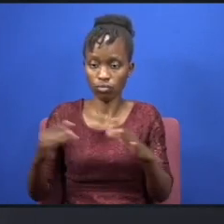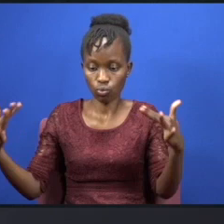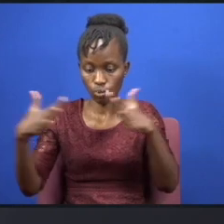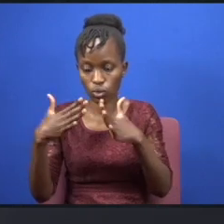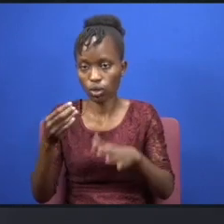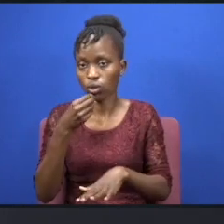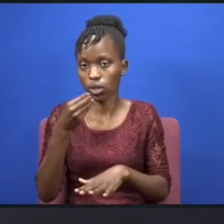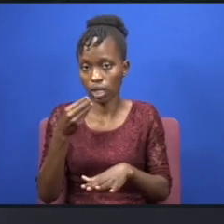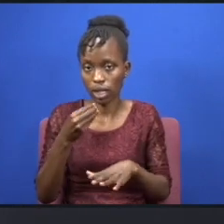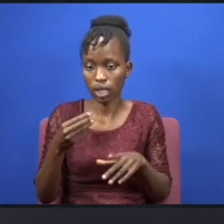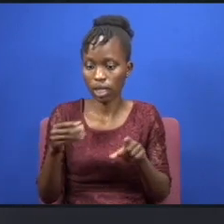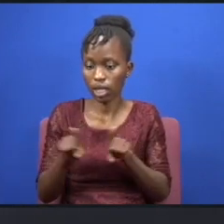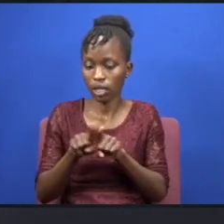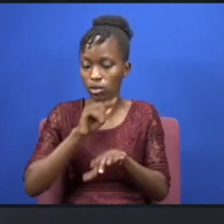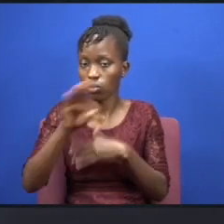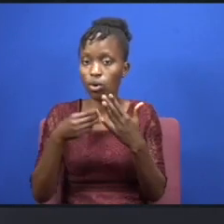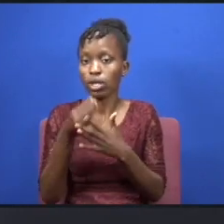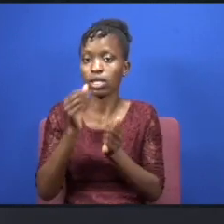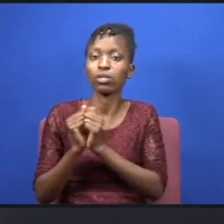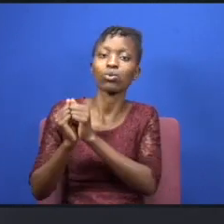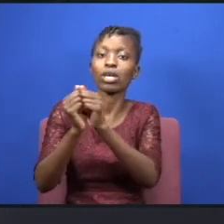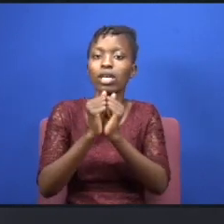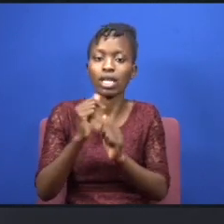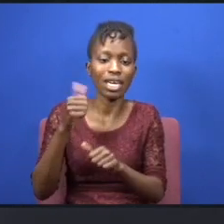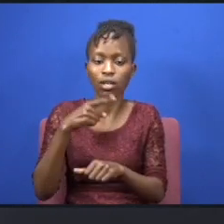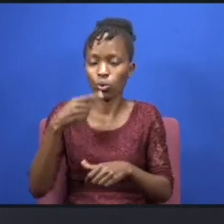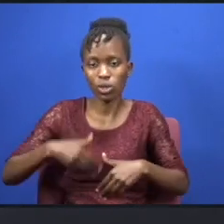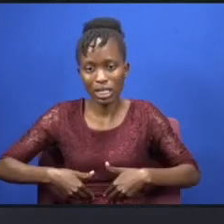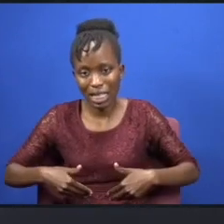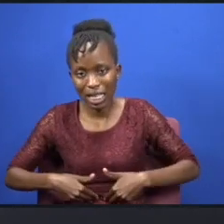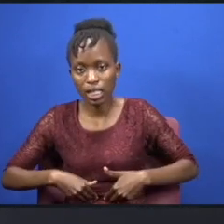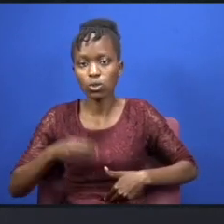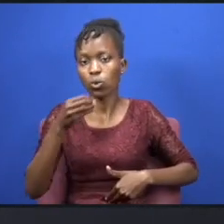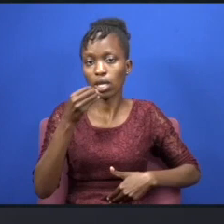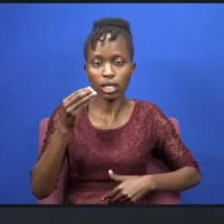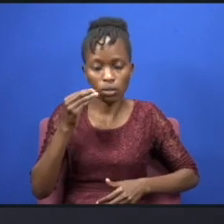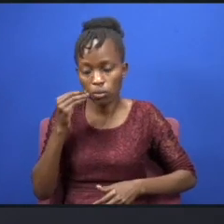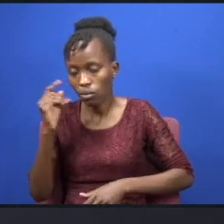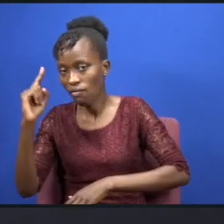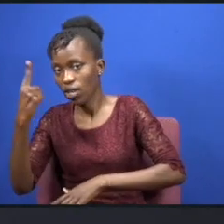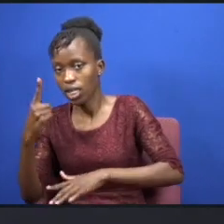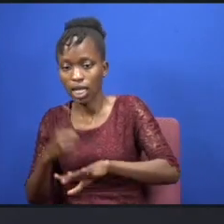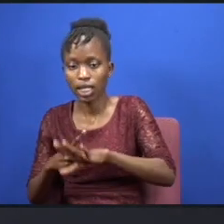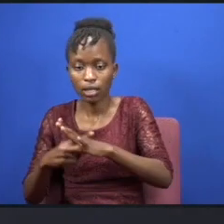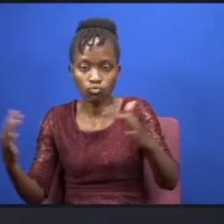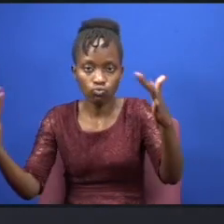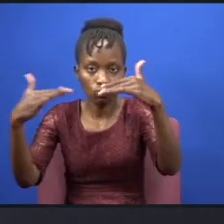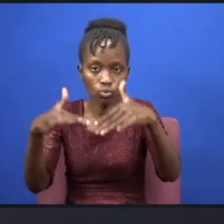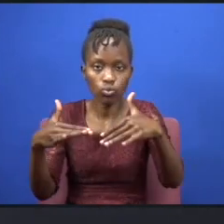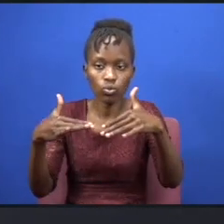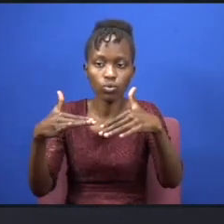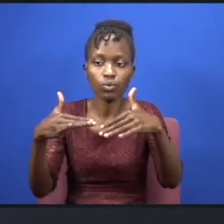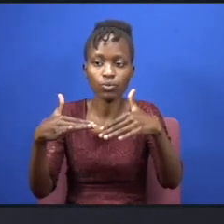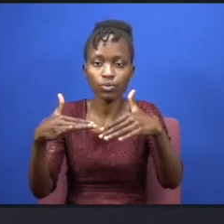eat, you should all eat together. Anyone who is hungry should eat something at home, so that when you meet together, it may not